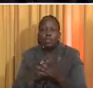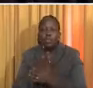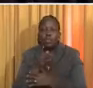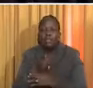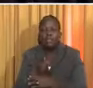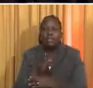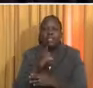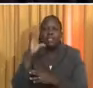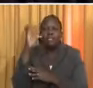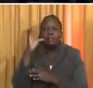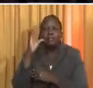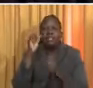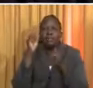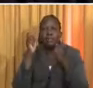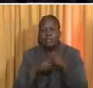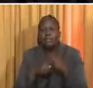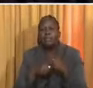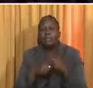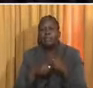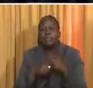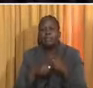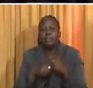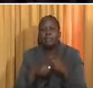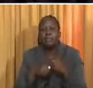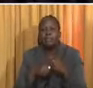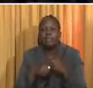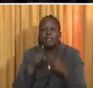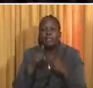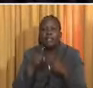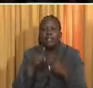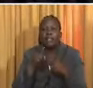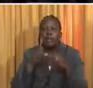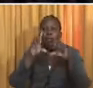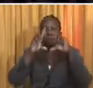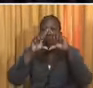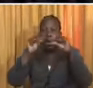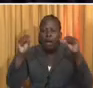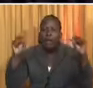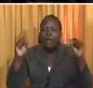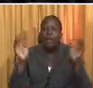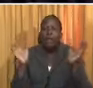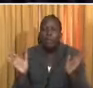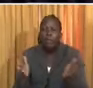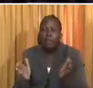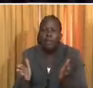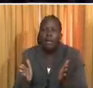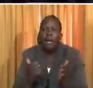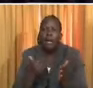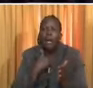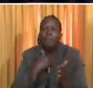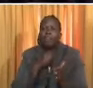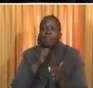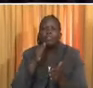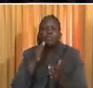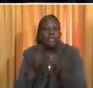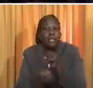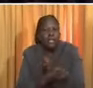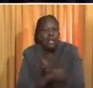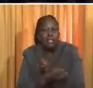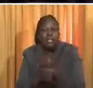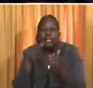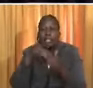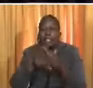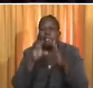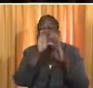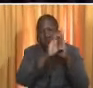Chapter 16. The term popular initiative has not been defined in the Constitution, but for